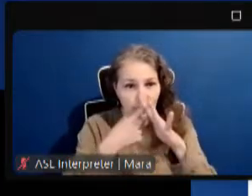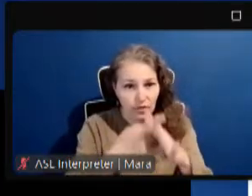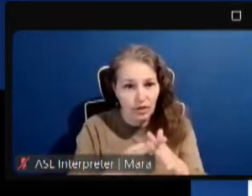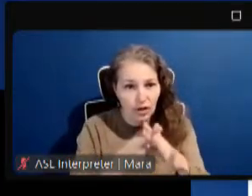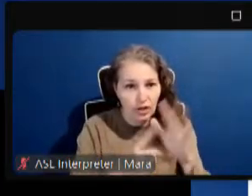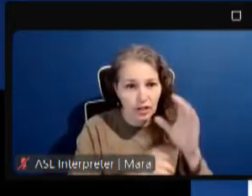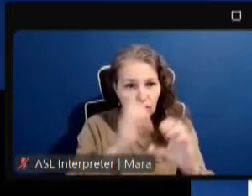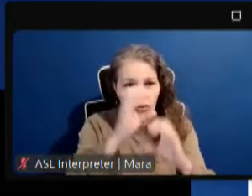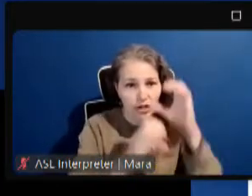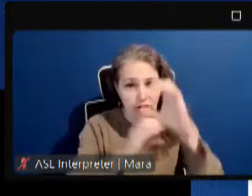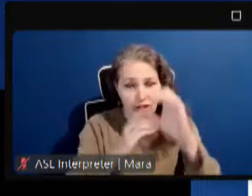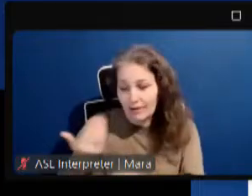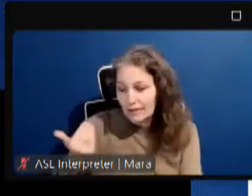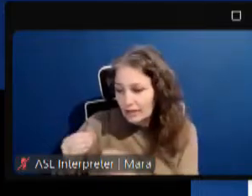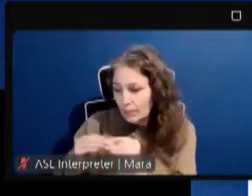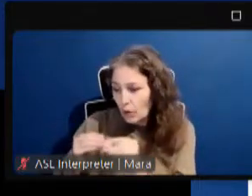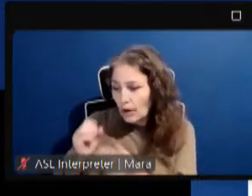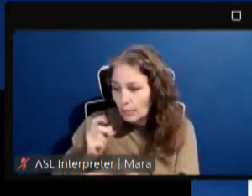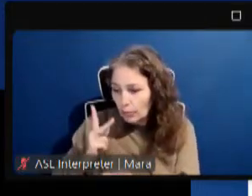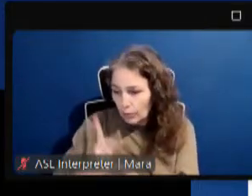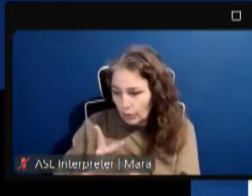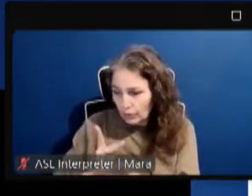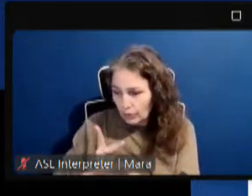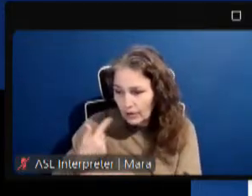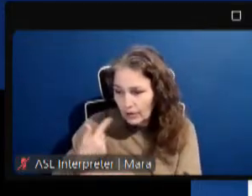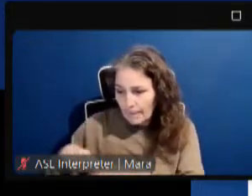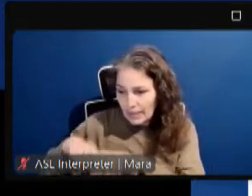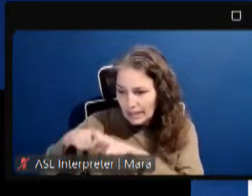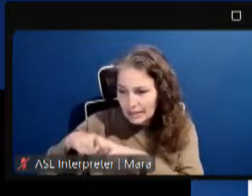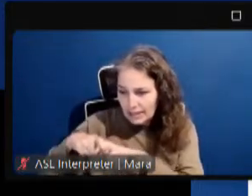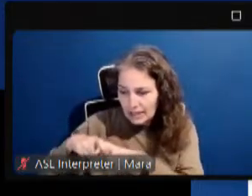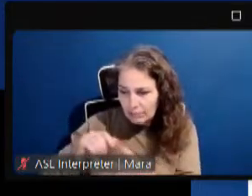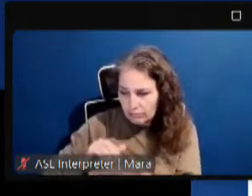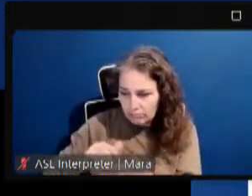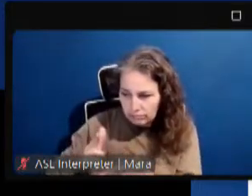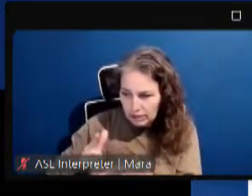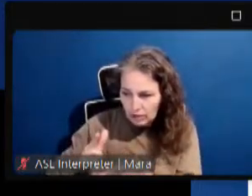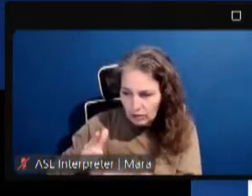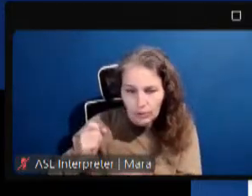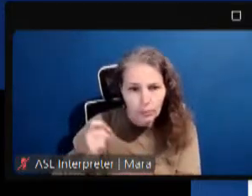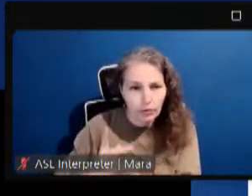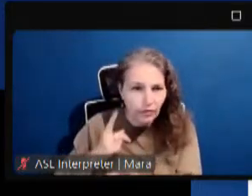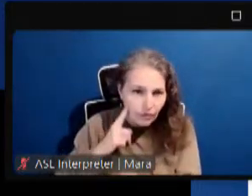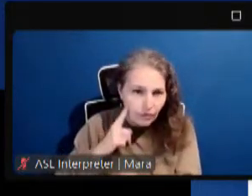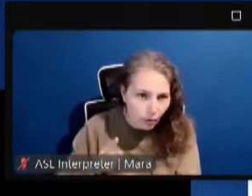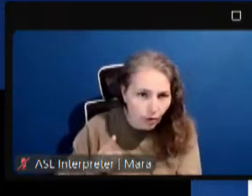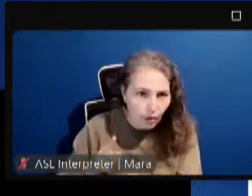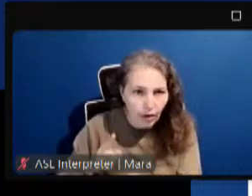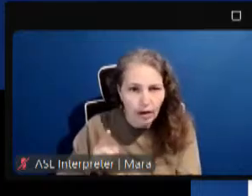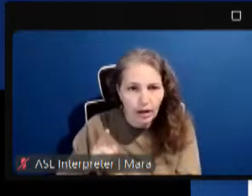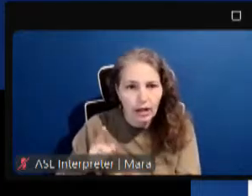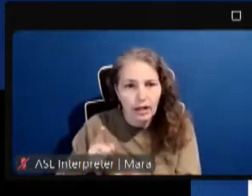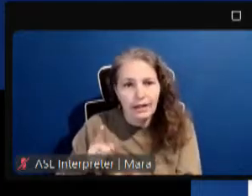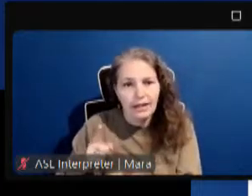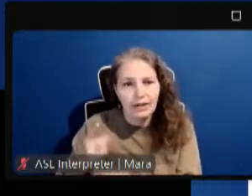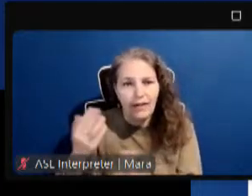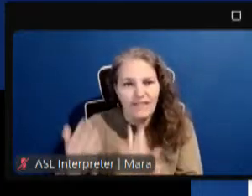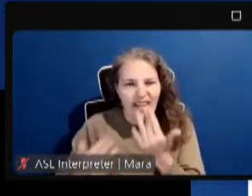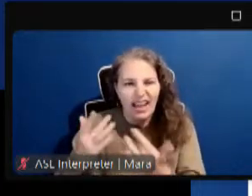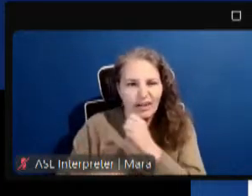15 more are approved and pending clearances, such as fire debris removal or water